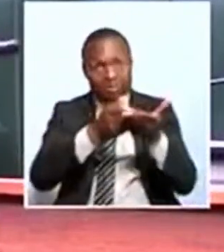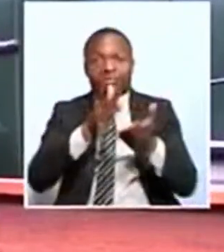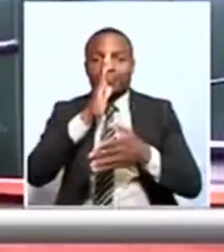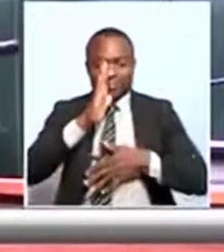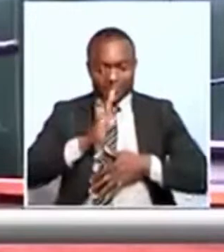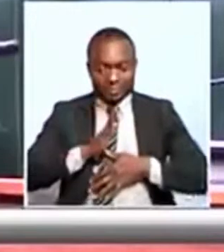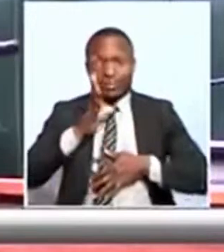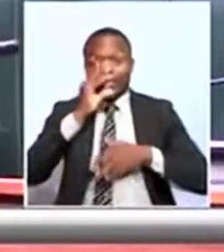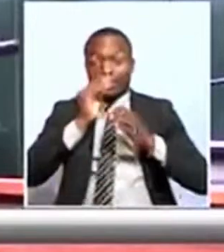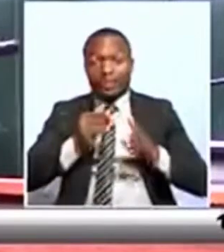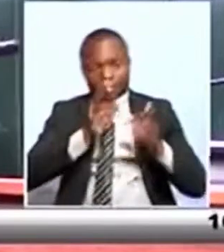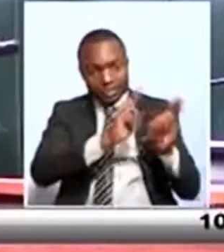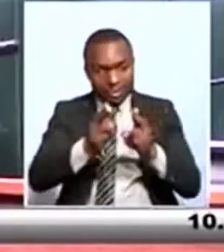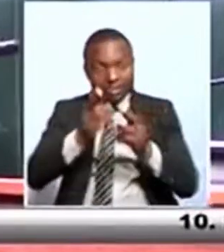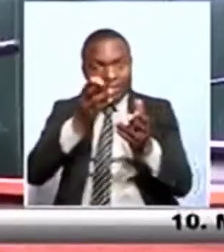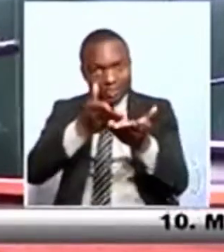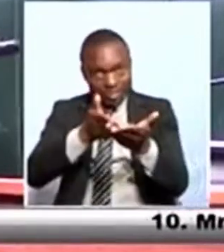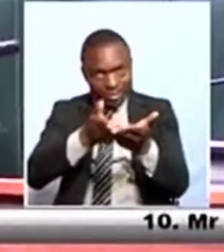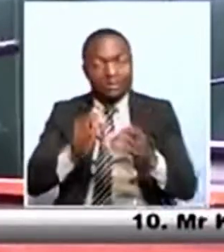our response is as follows.